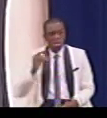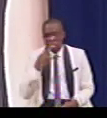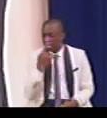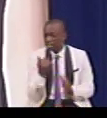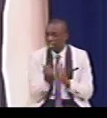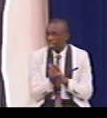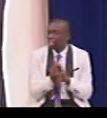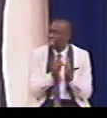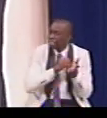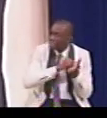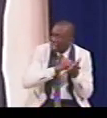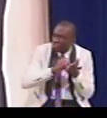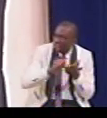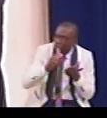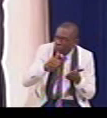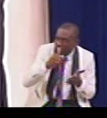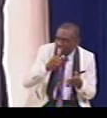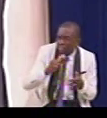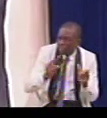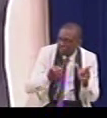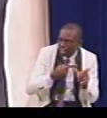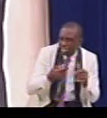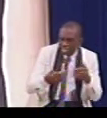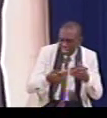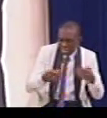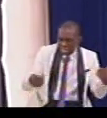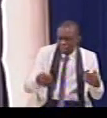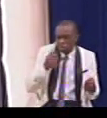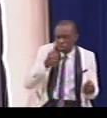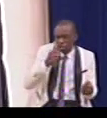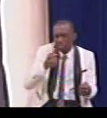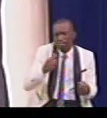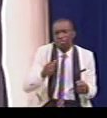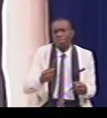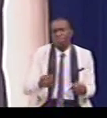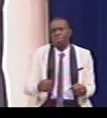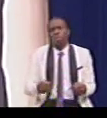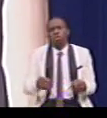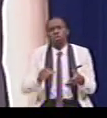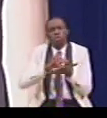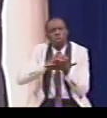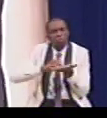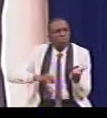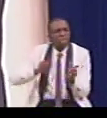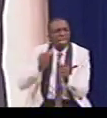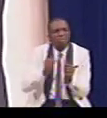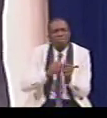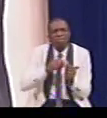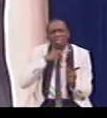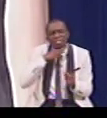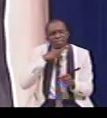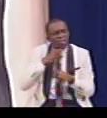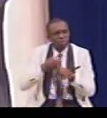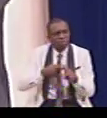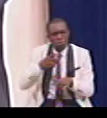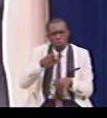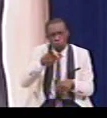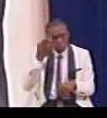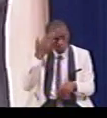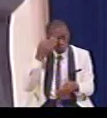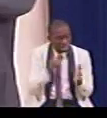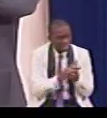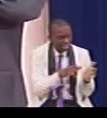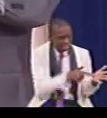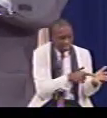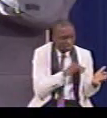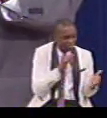sanctify yourself you set yourself apart any defilement any sin that you know this is not right this is not right this is